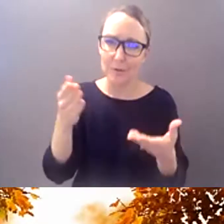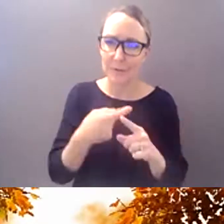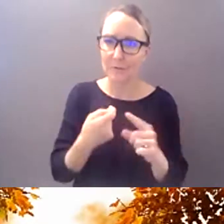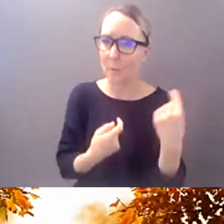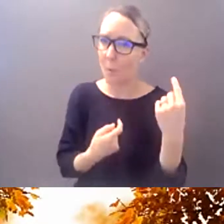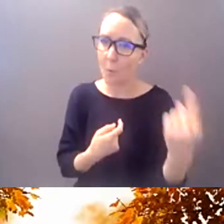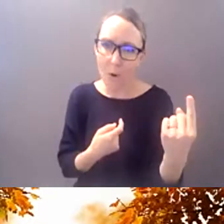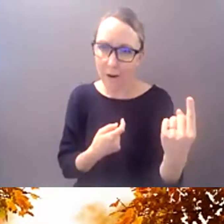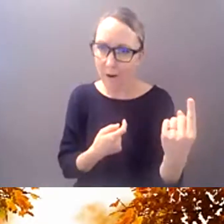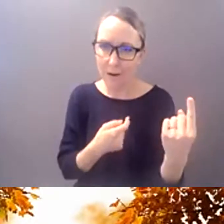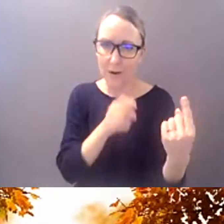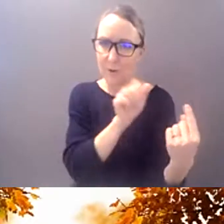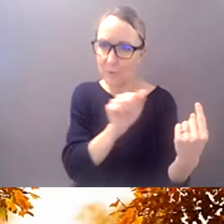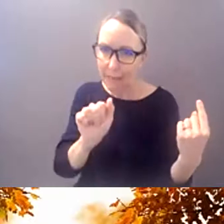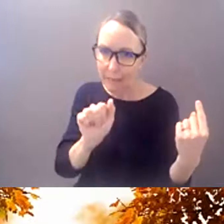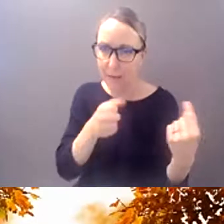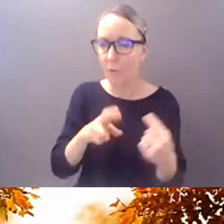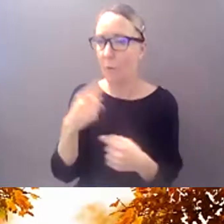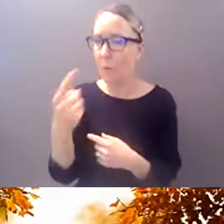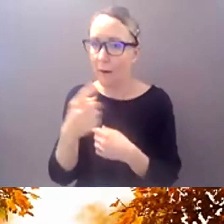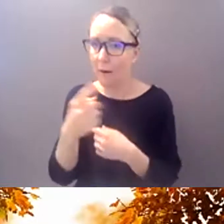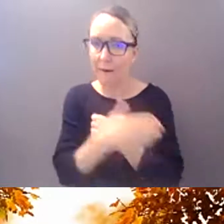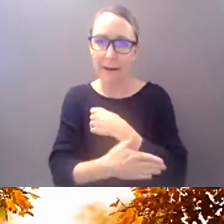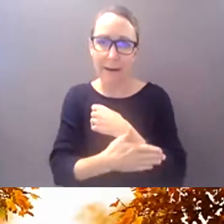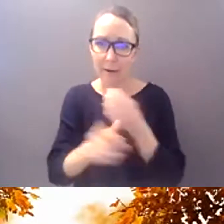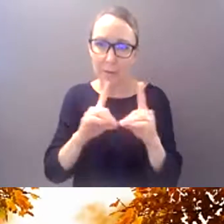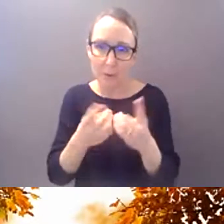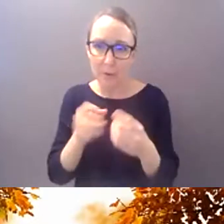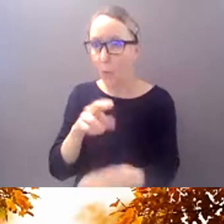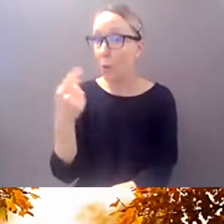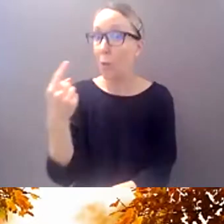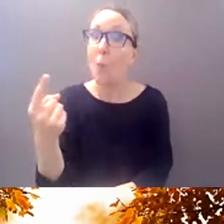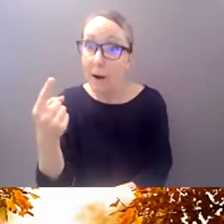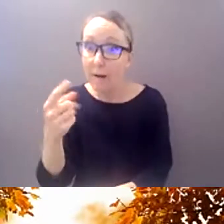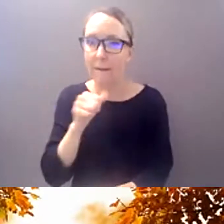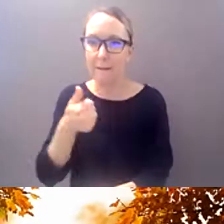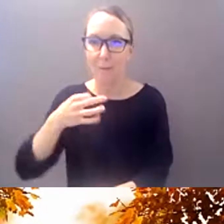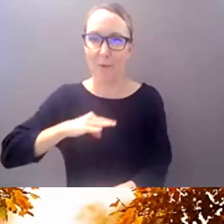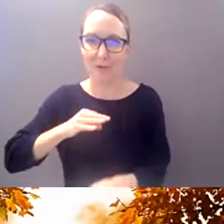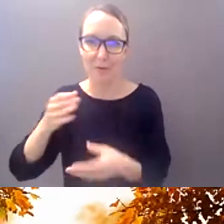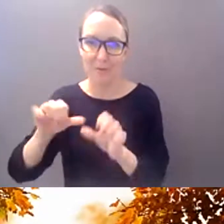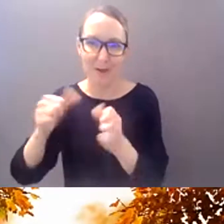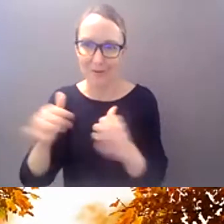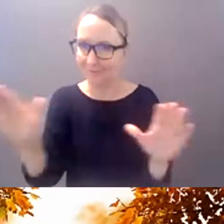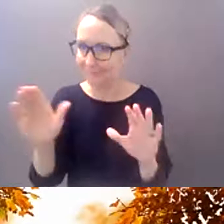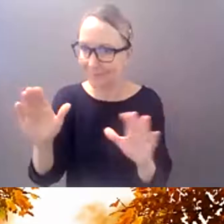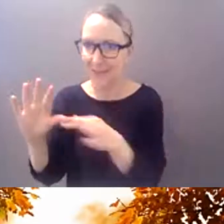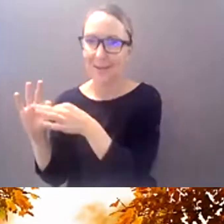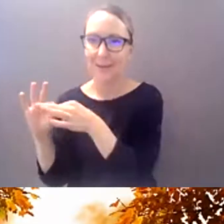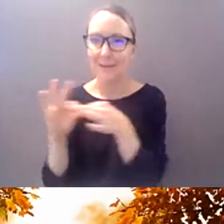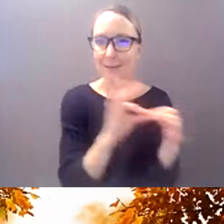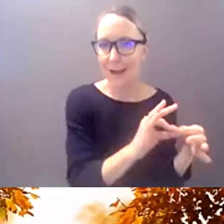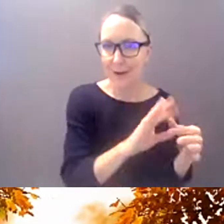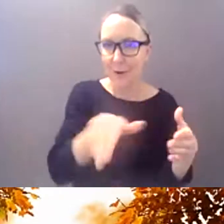individual AAA or one county department or one nonprofit provider, but a truly comprehensive system comprised of a variety of